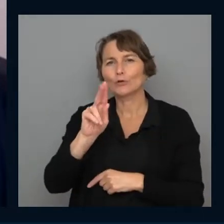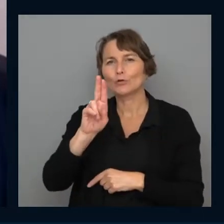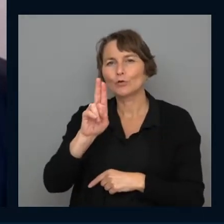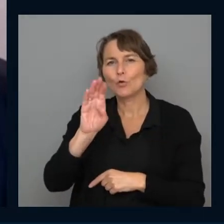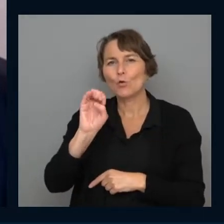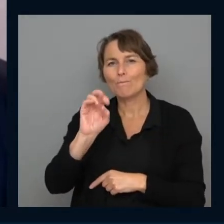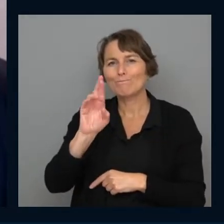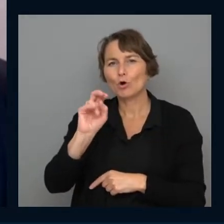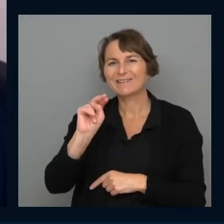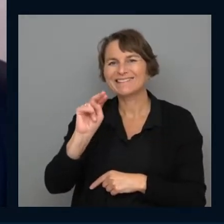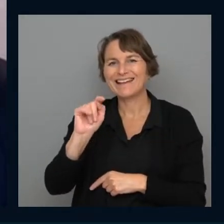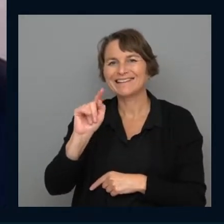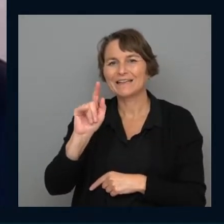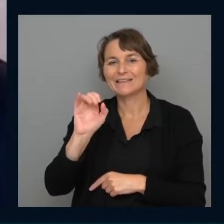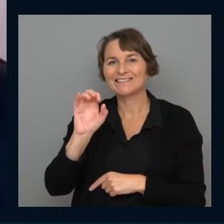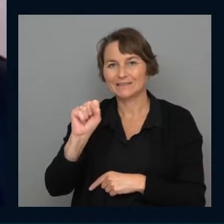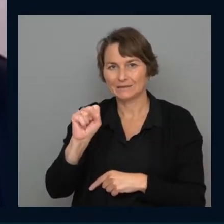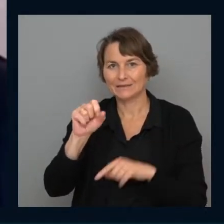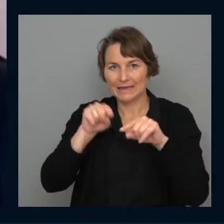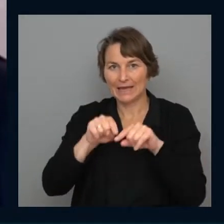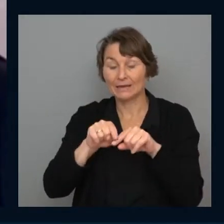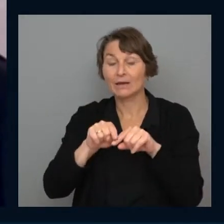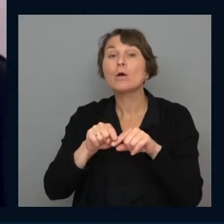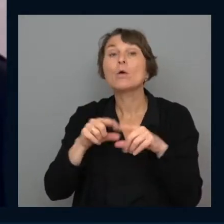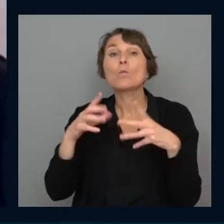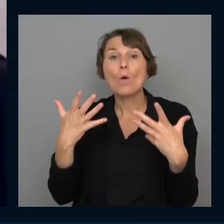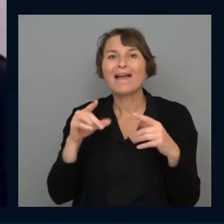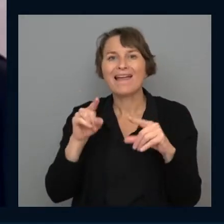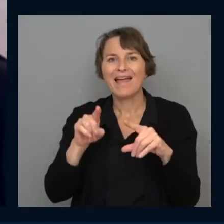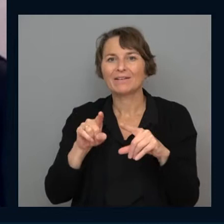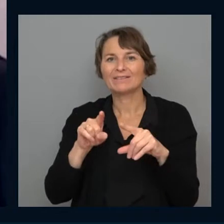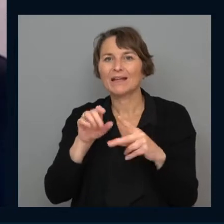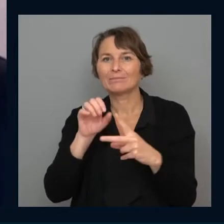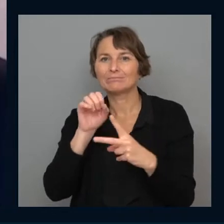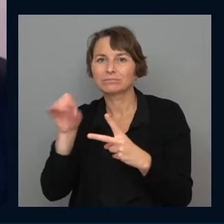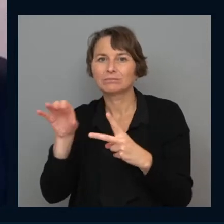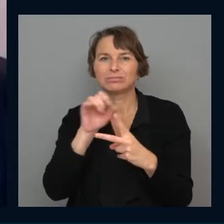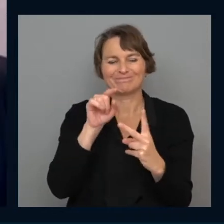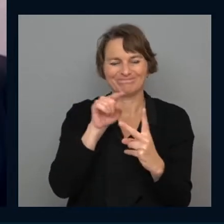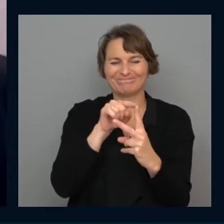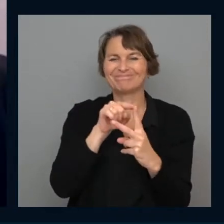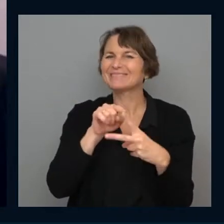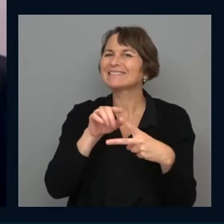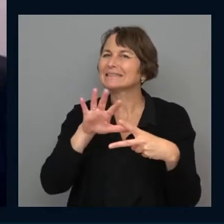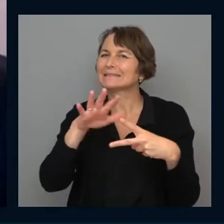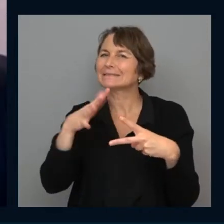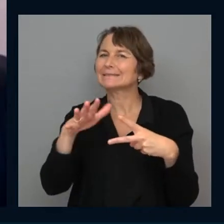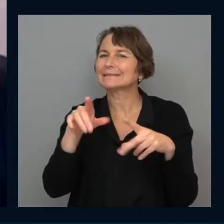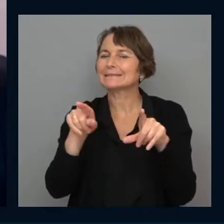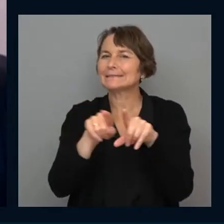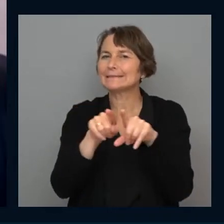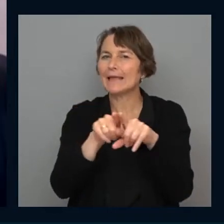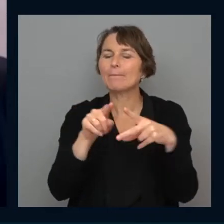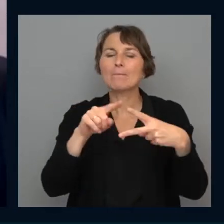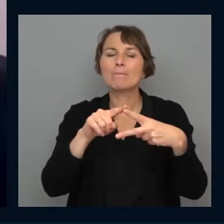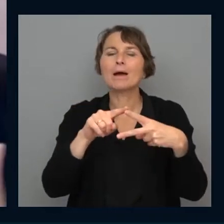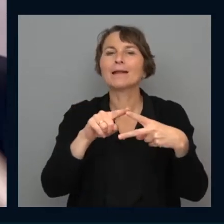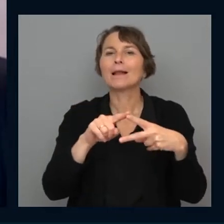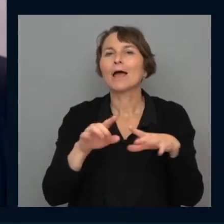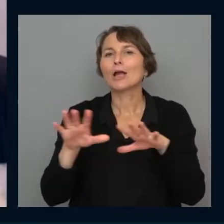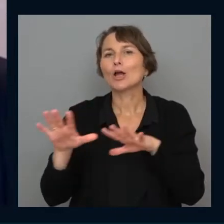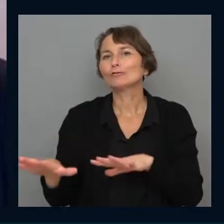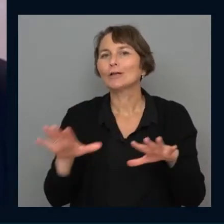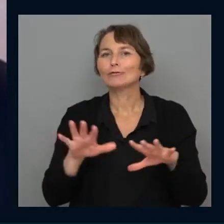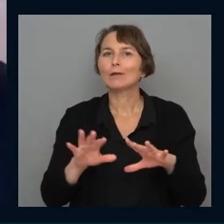load to that environment. A rolling deployment is similar, but a rolling deployment tends to kind of gently roll out, and it isn't always kind